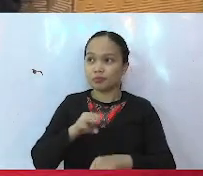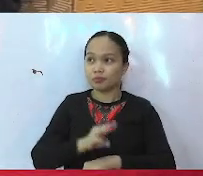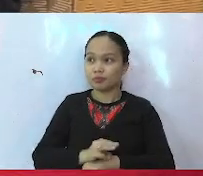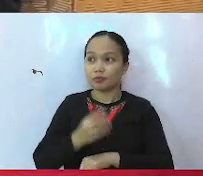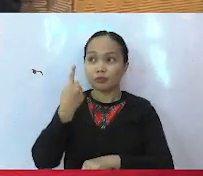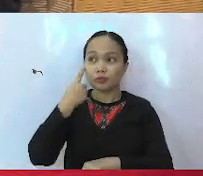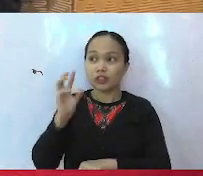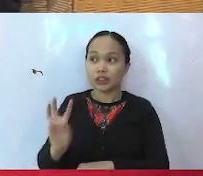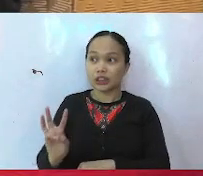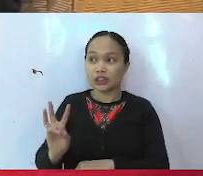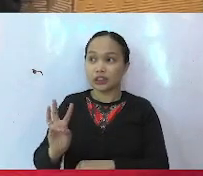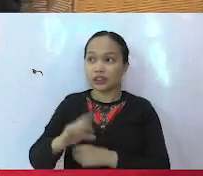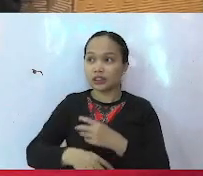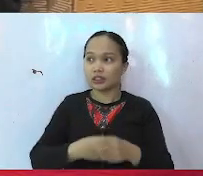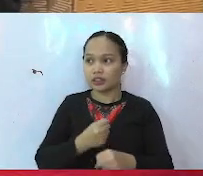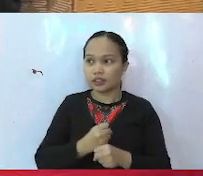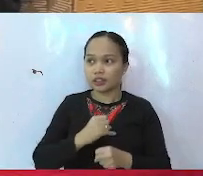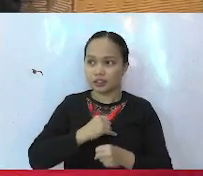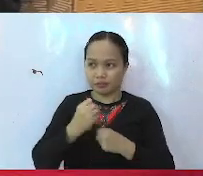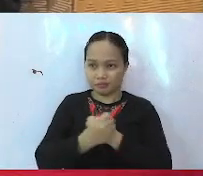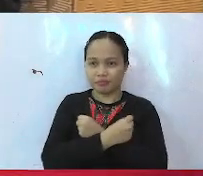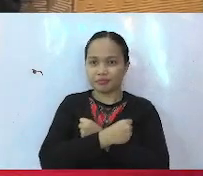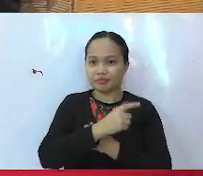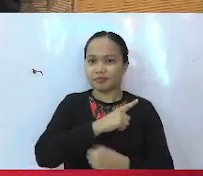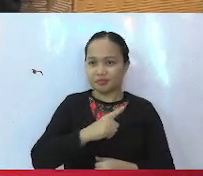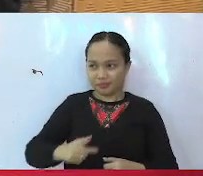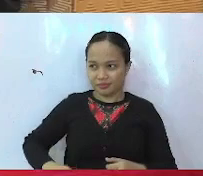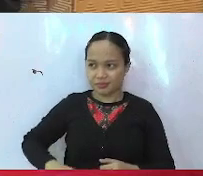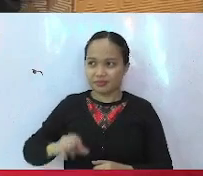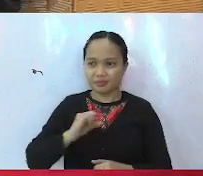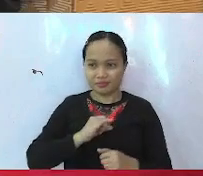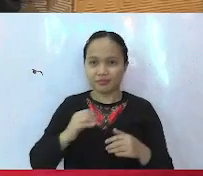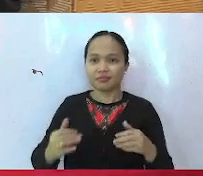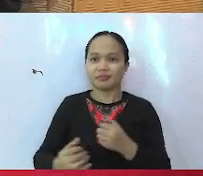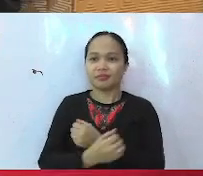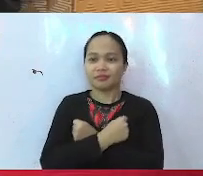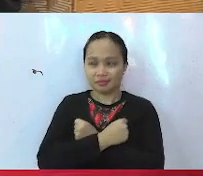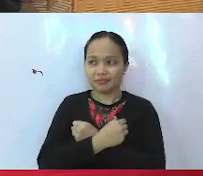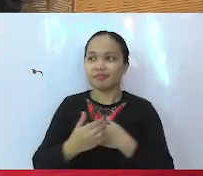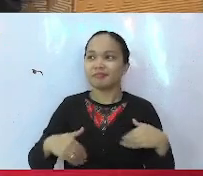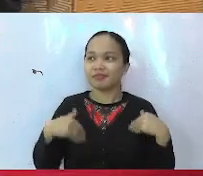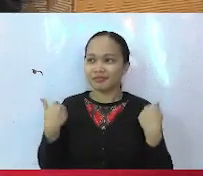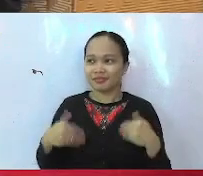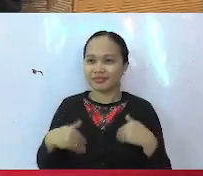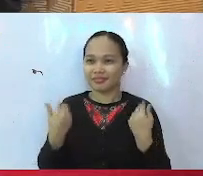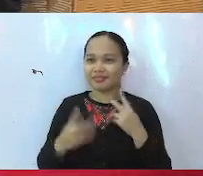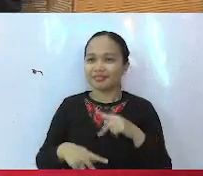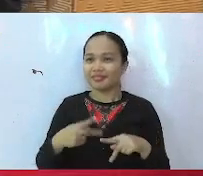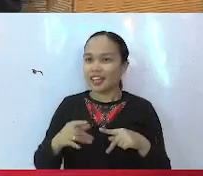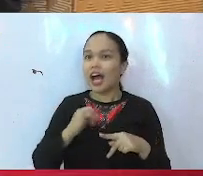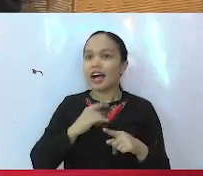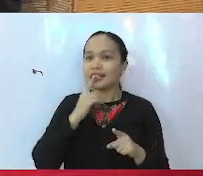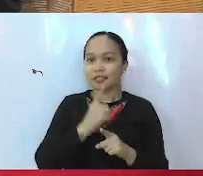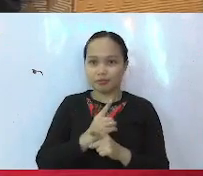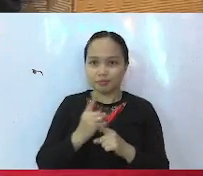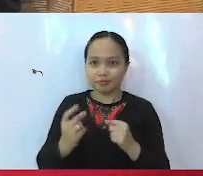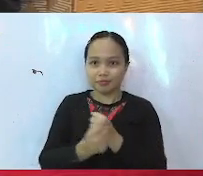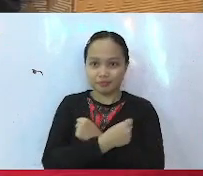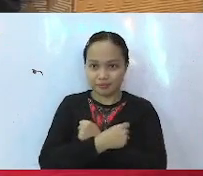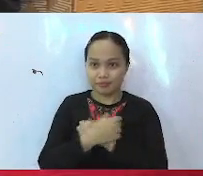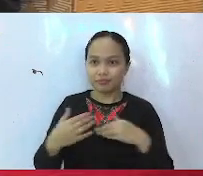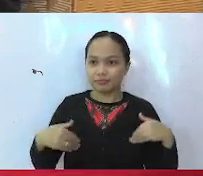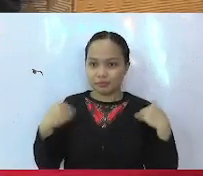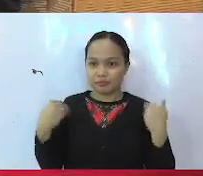6 years. I love the Lord. And listen, I love young people. Amen. I absolutely love young